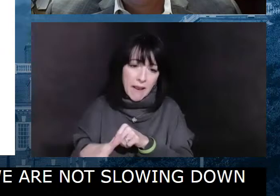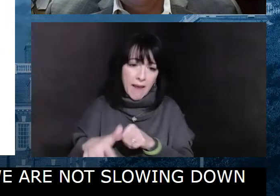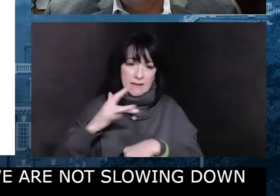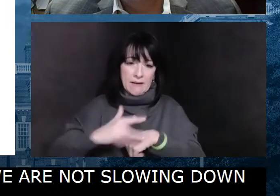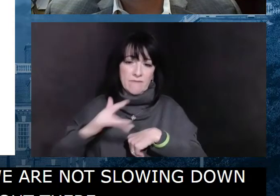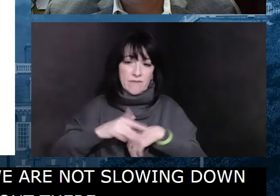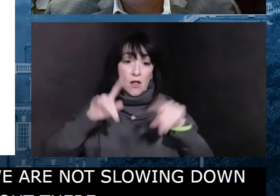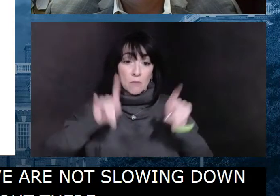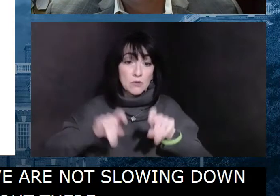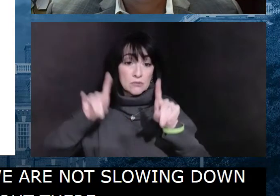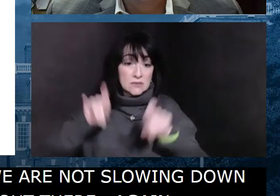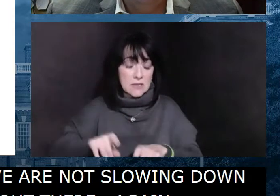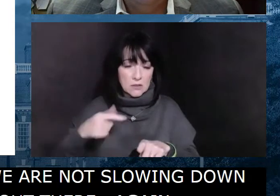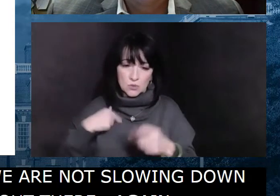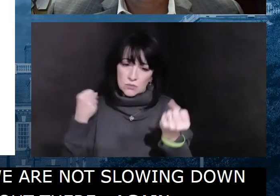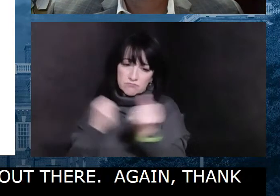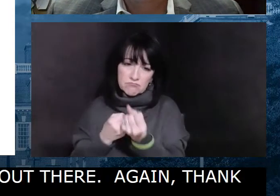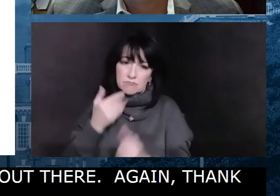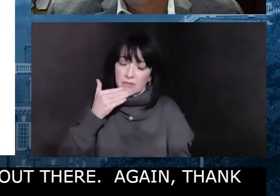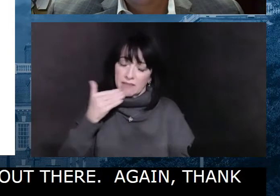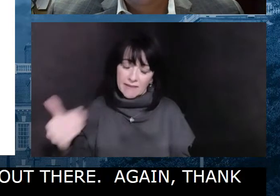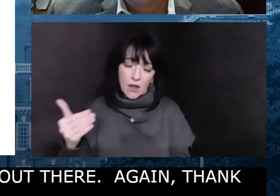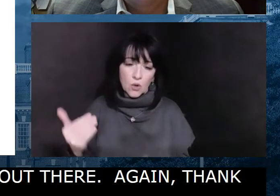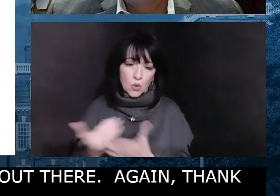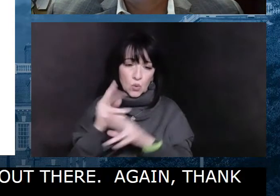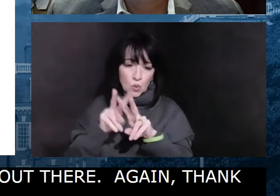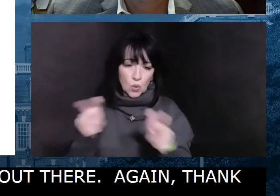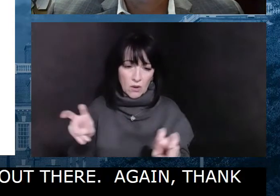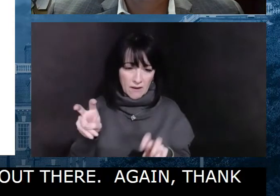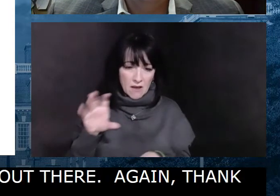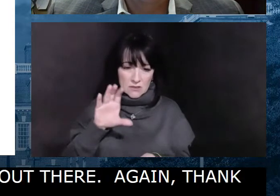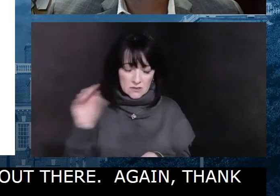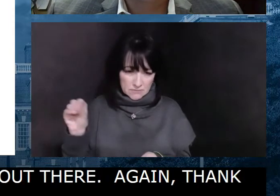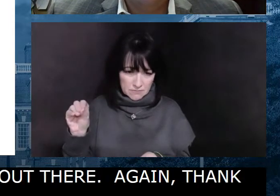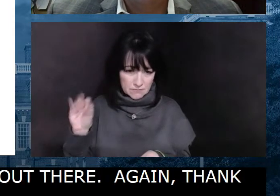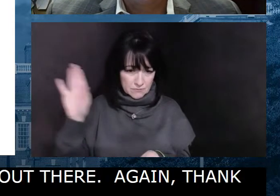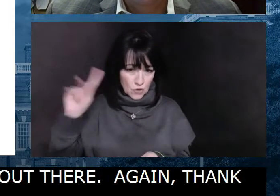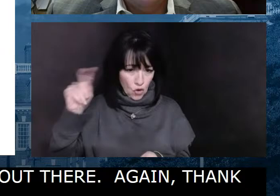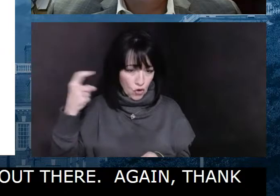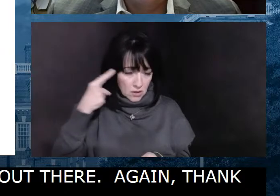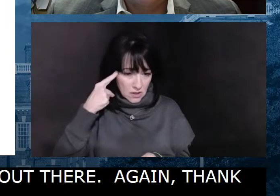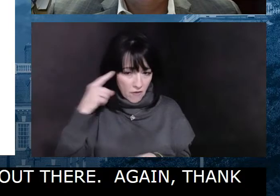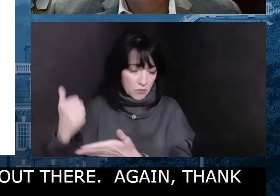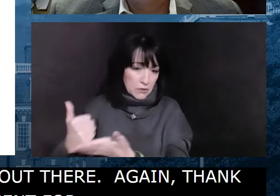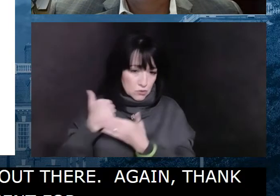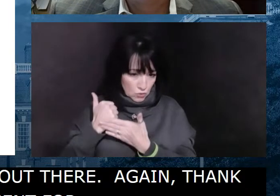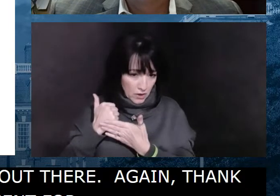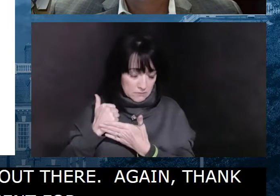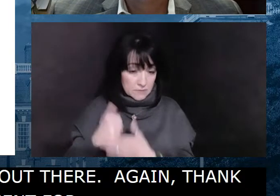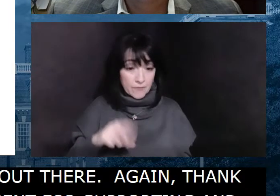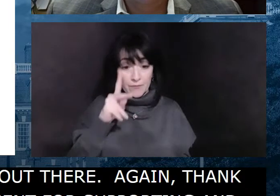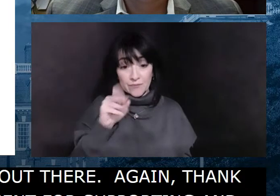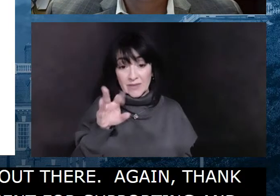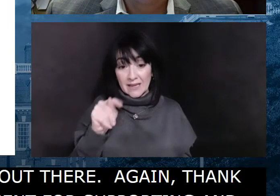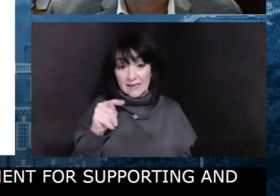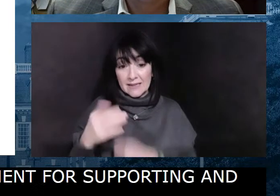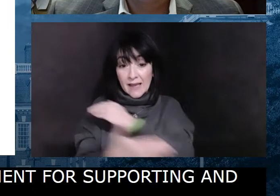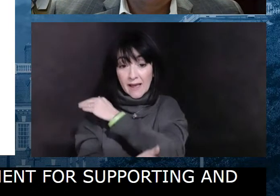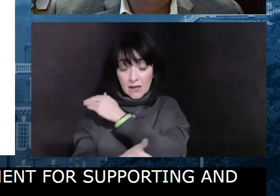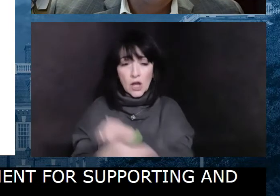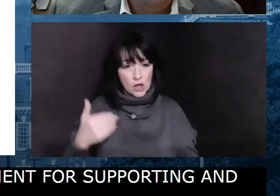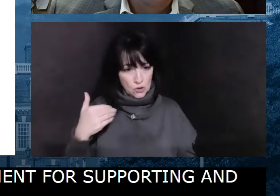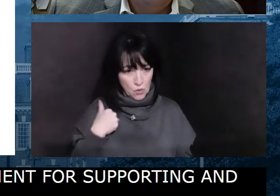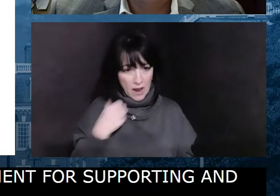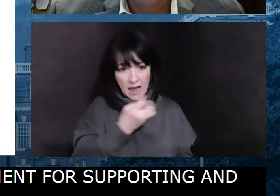for supporting and really doing the logistics for the drive-through events in Newcastle County. Kent County, we have multiple sites as well with